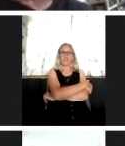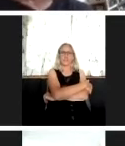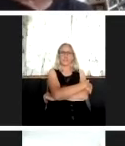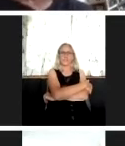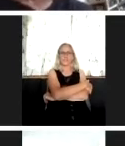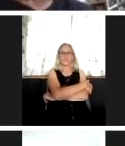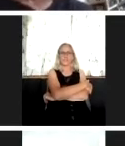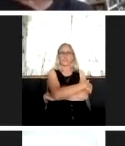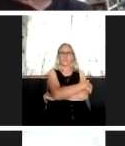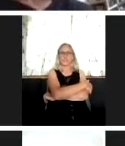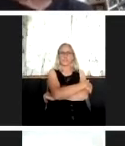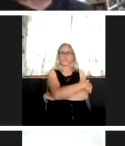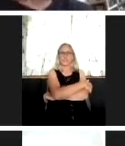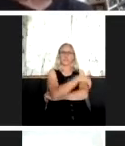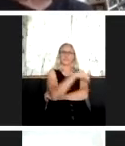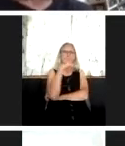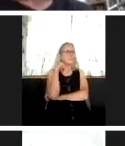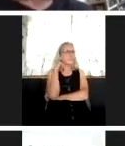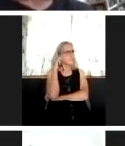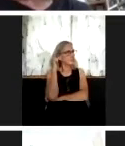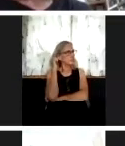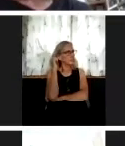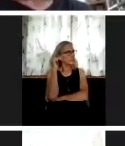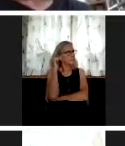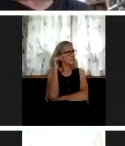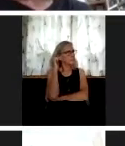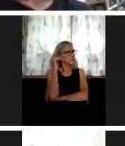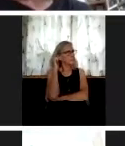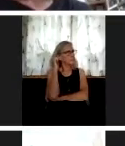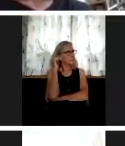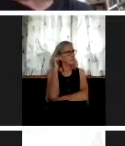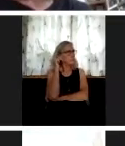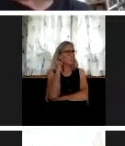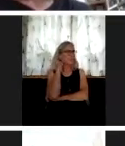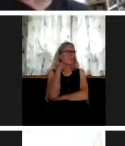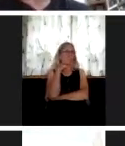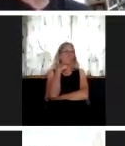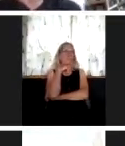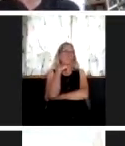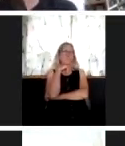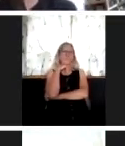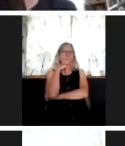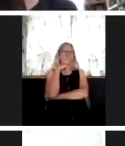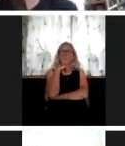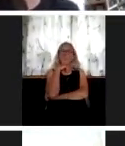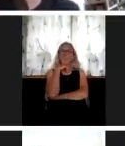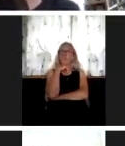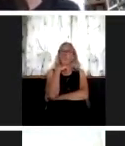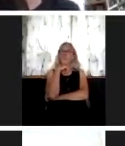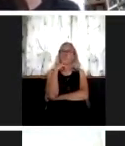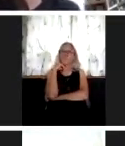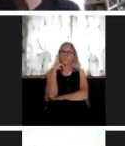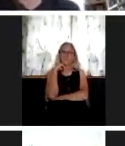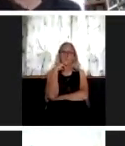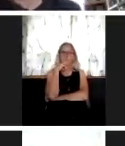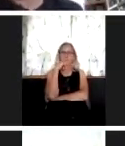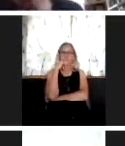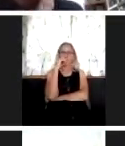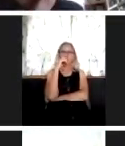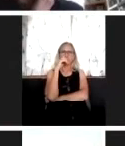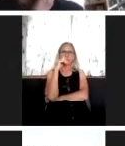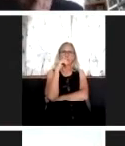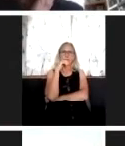kingdom. That's why he sent us here. So when he notices an individual on the earth stepping